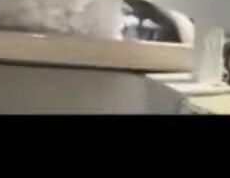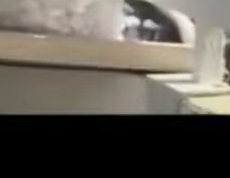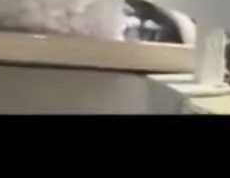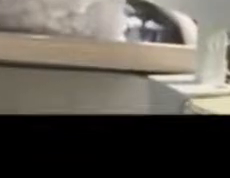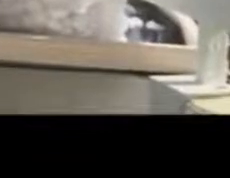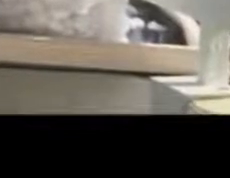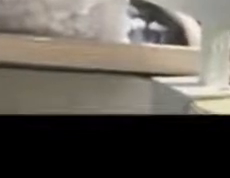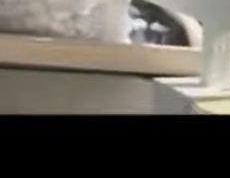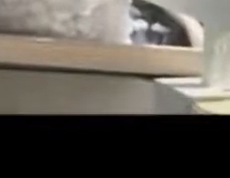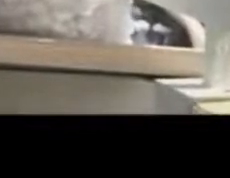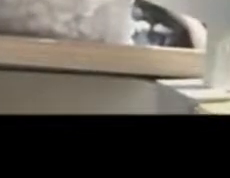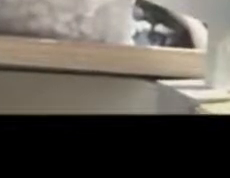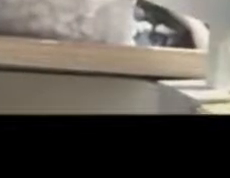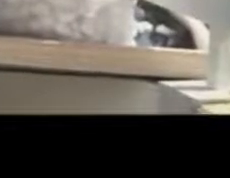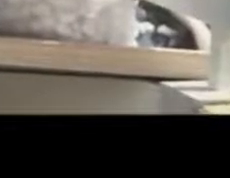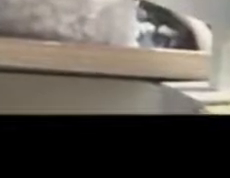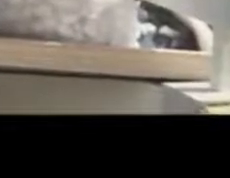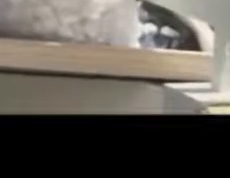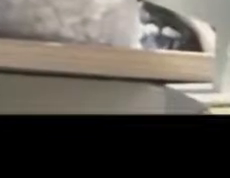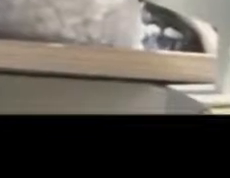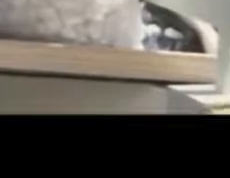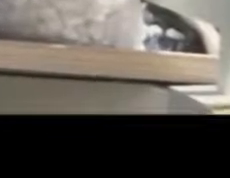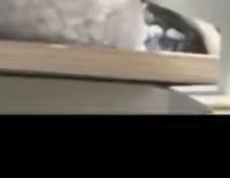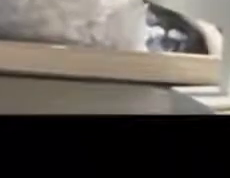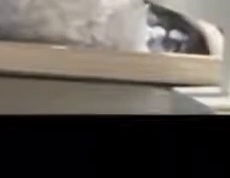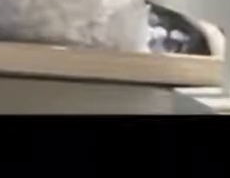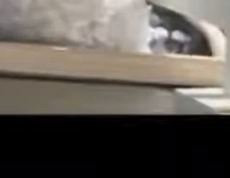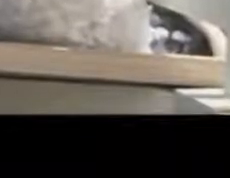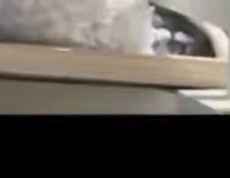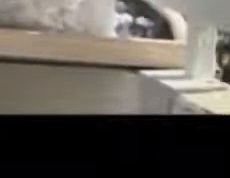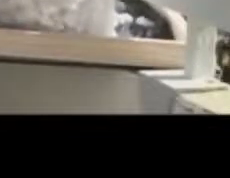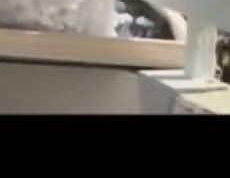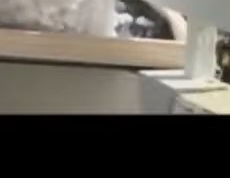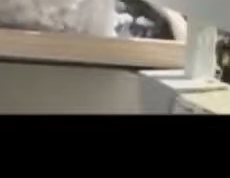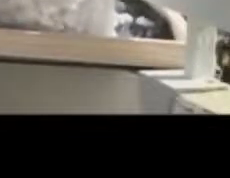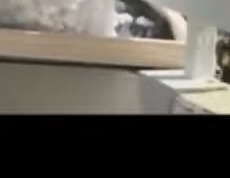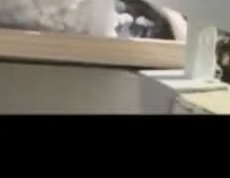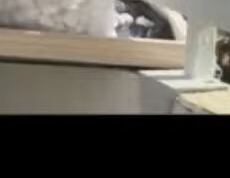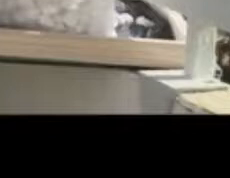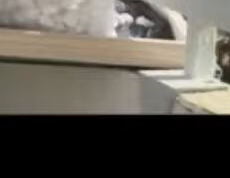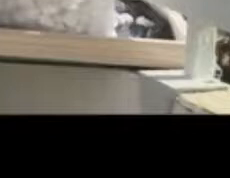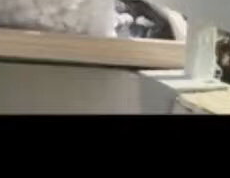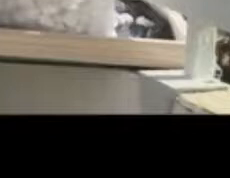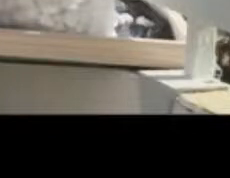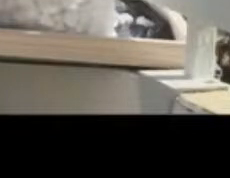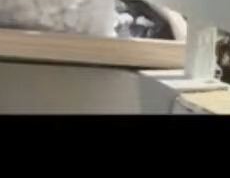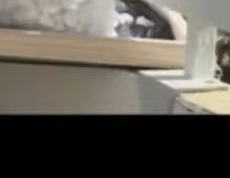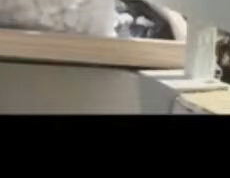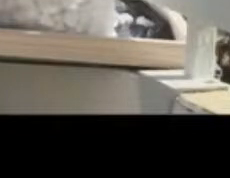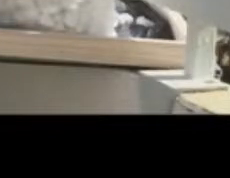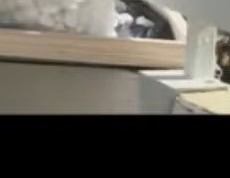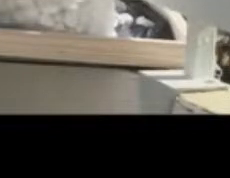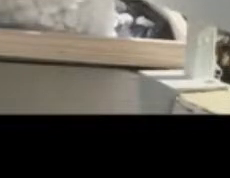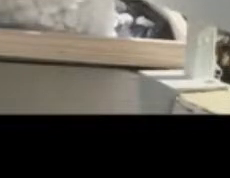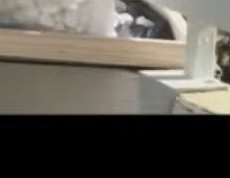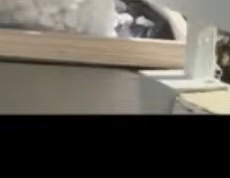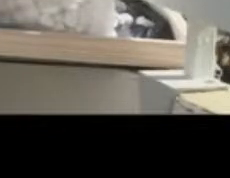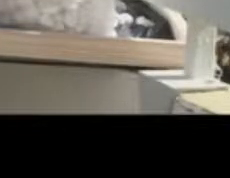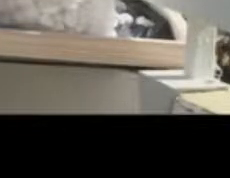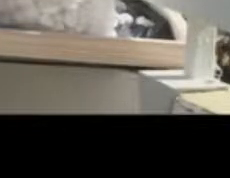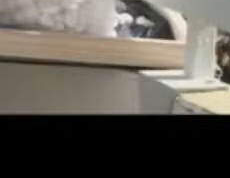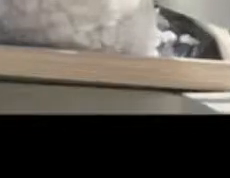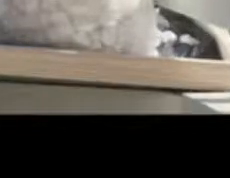Hi guys, welcome to my third DIY 2-Minute Tuesday video. If you watched the last video, I know I promised you guys something that had to